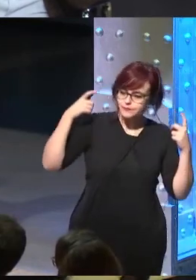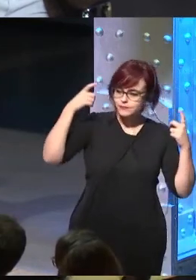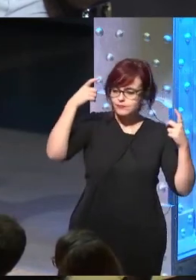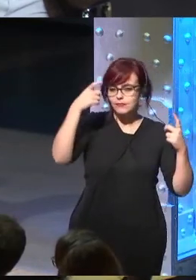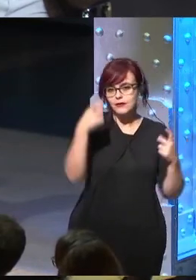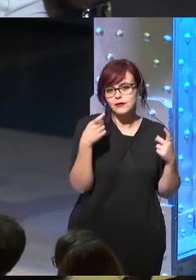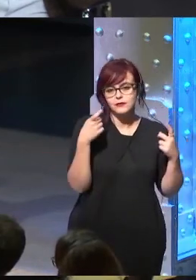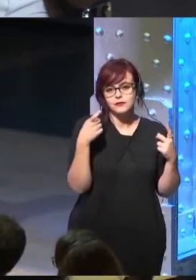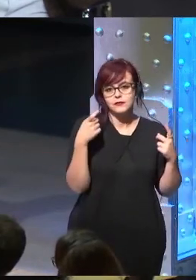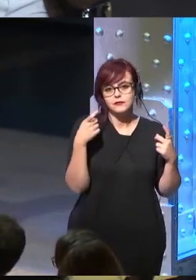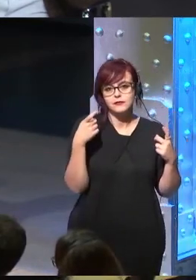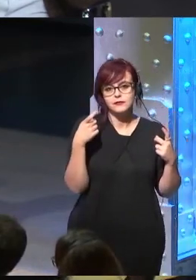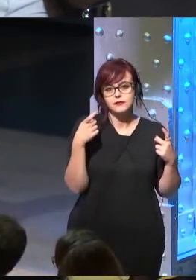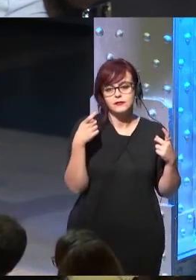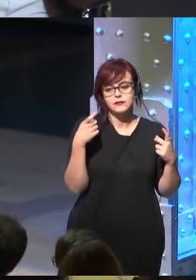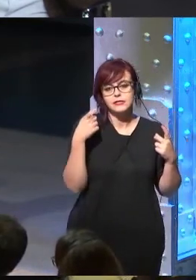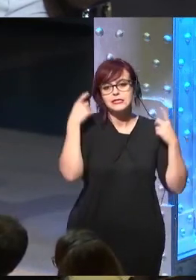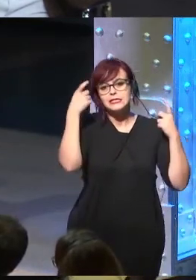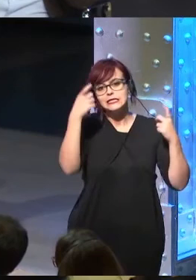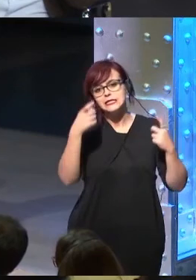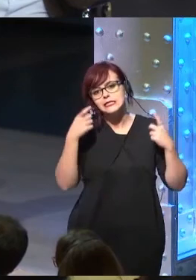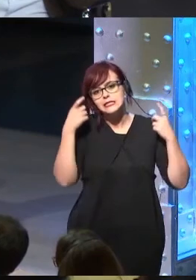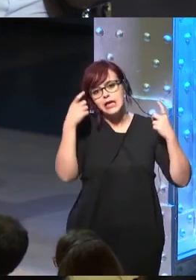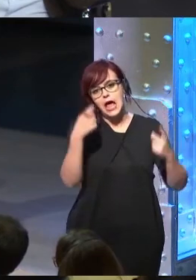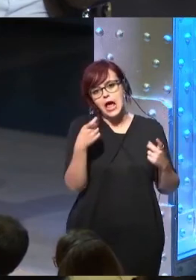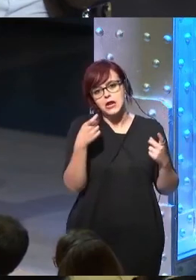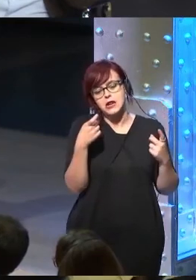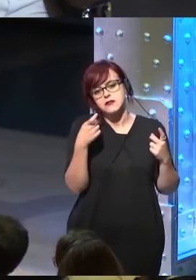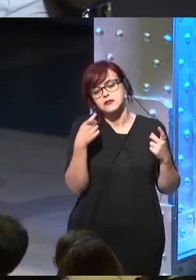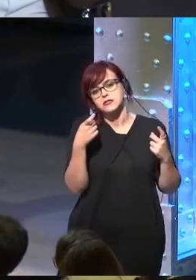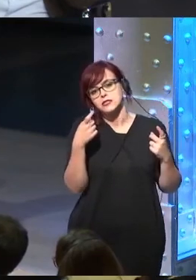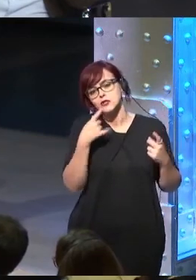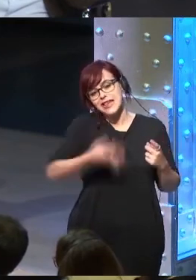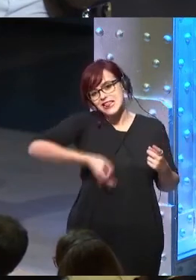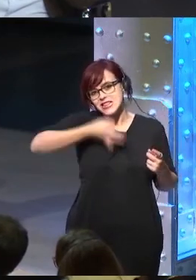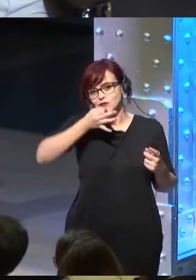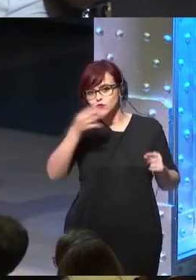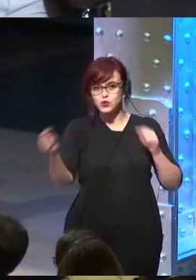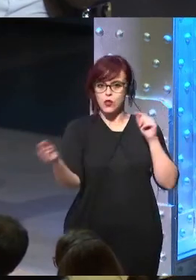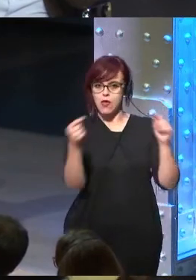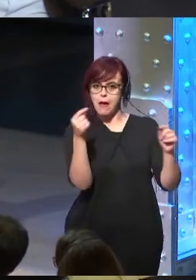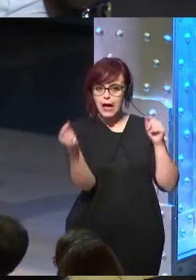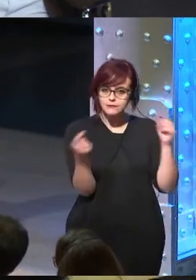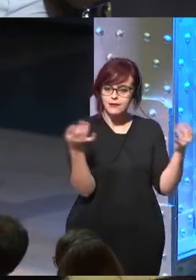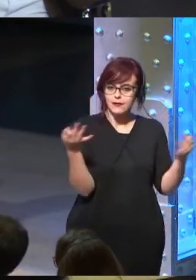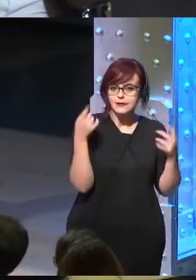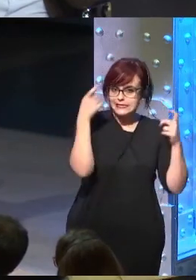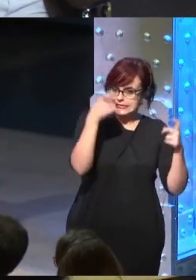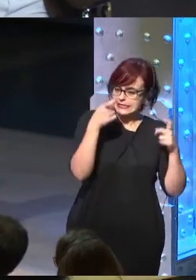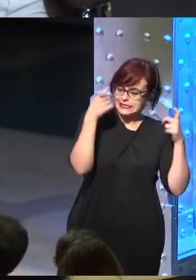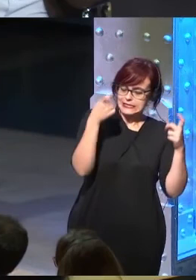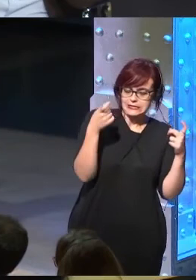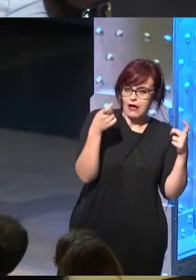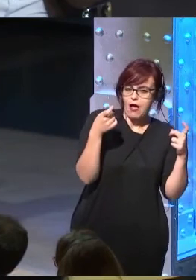consist in, and whether we do think that it's how we could